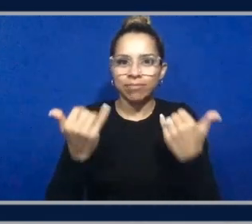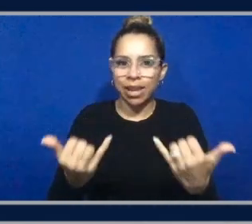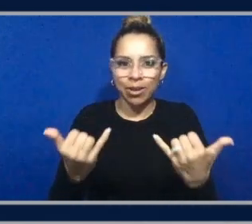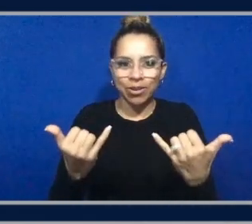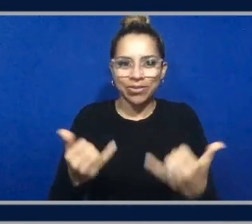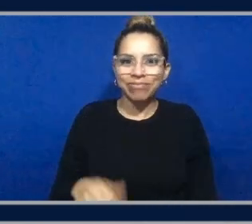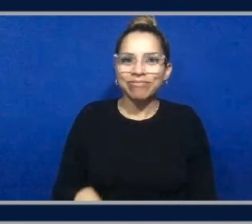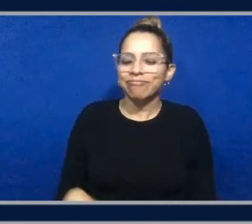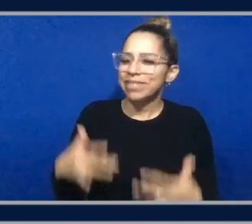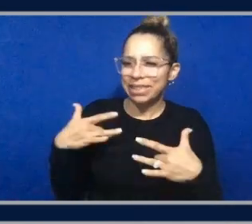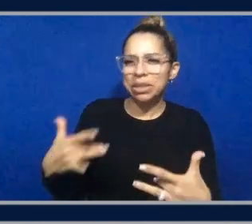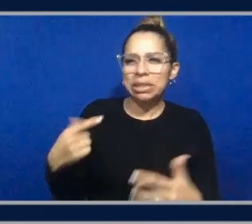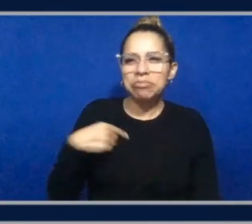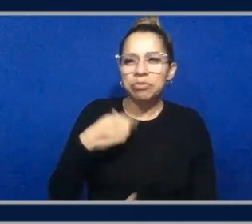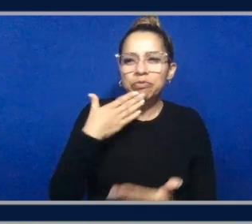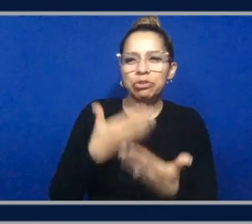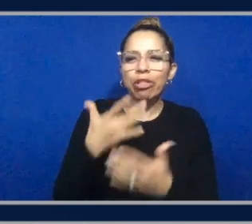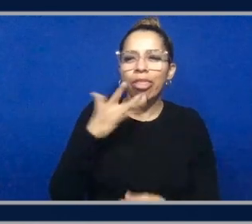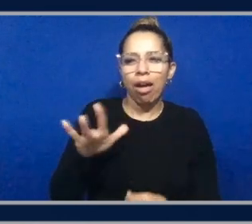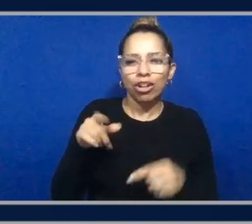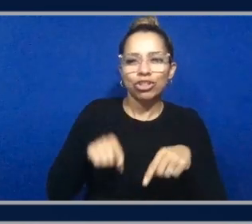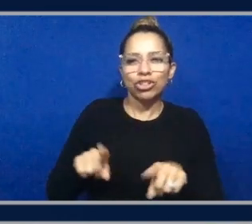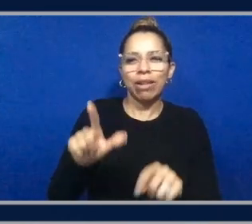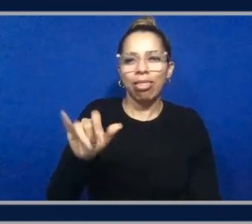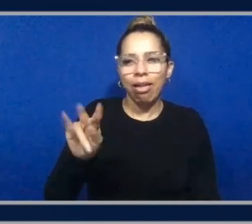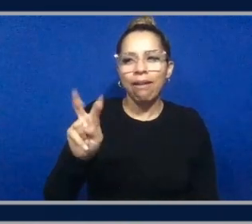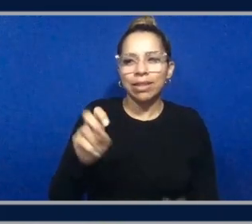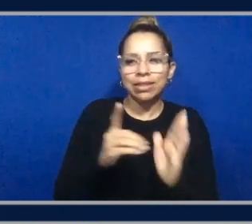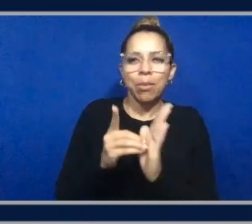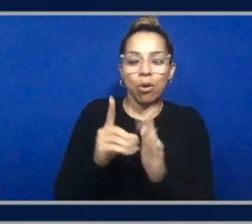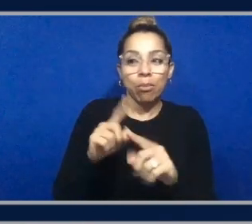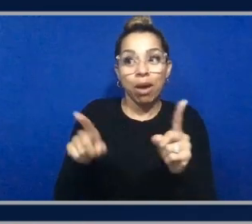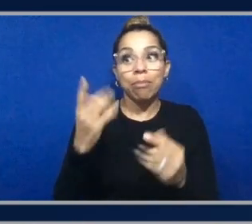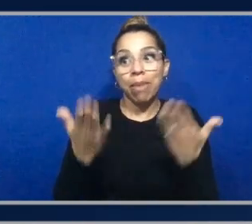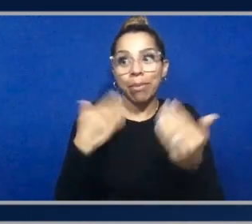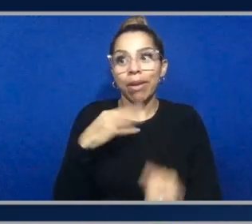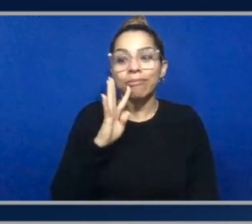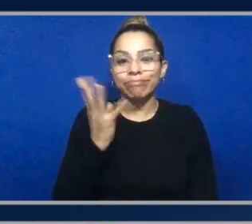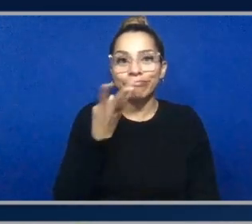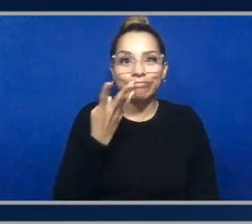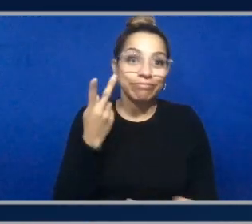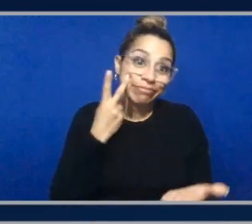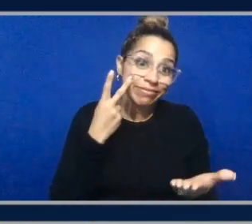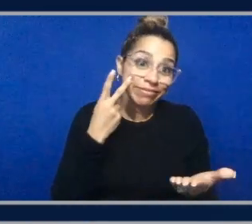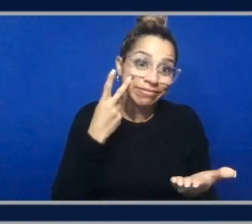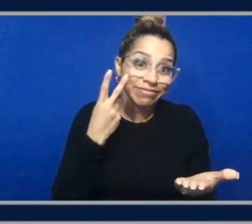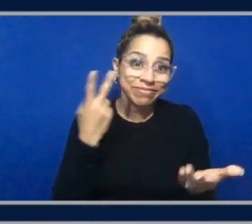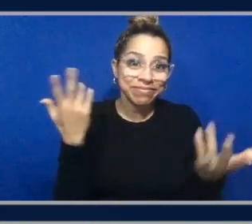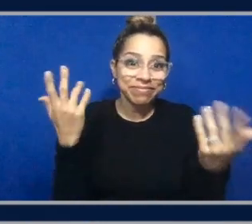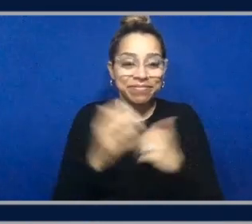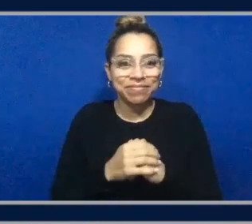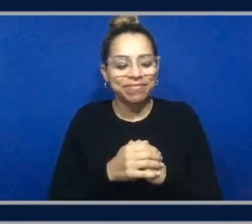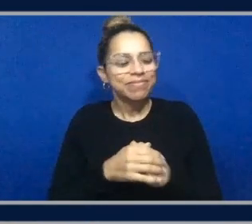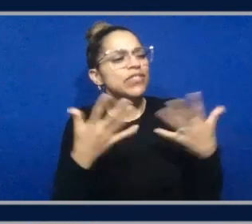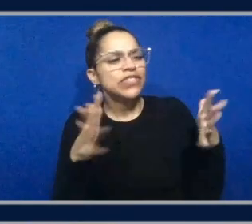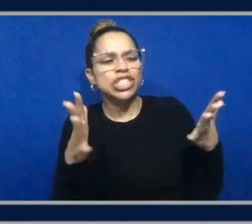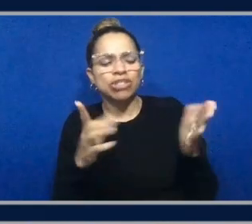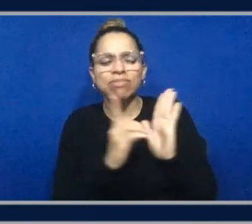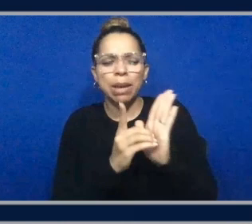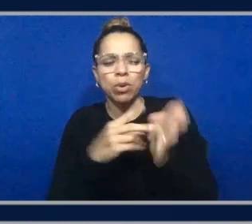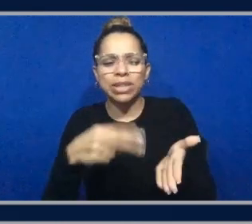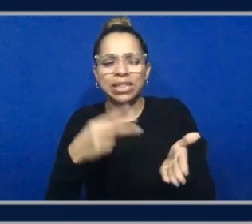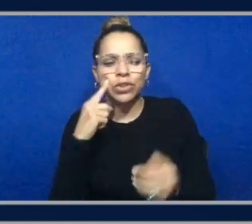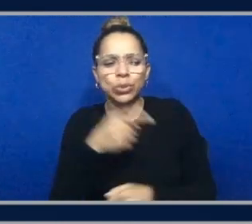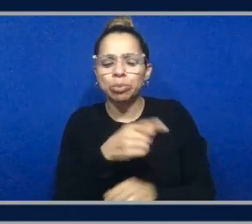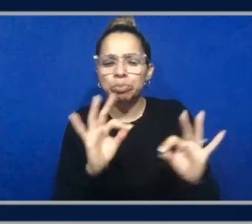luck doing live demos, but I might have just jinxed myself. We'll find out. No, we did the demo dance. We'll see what's You're up. good. Very